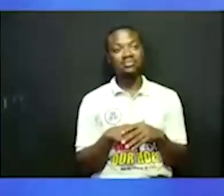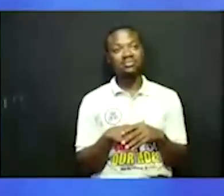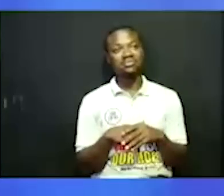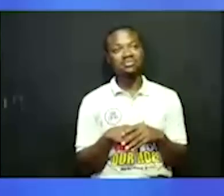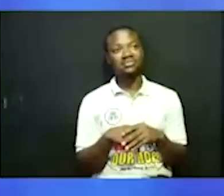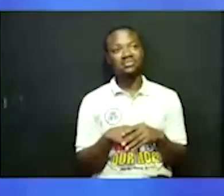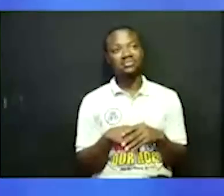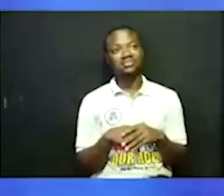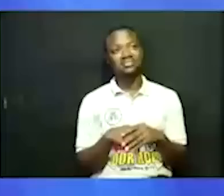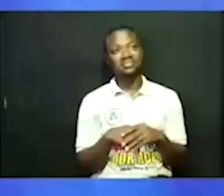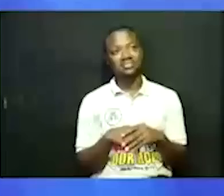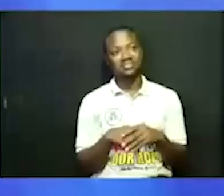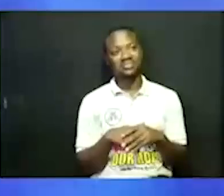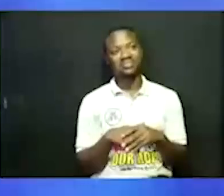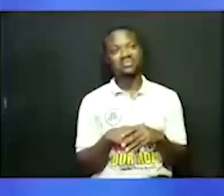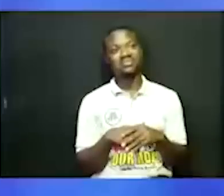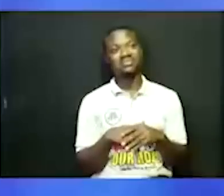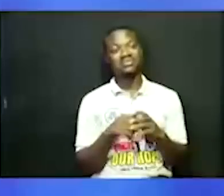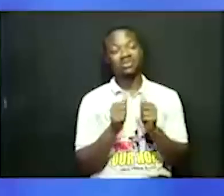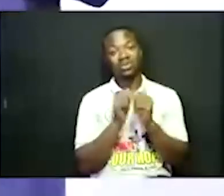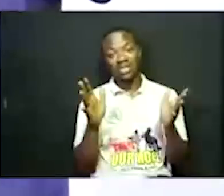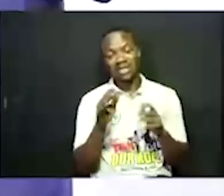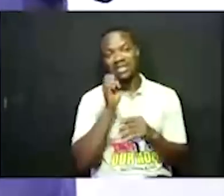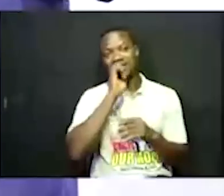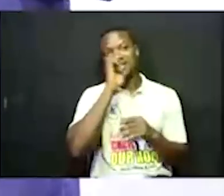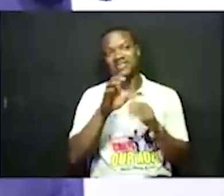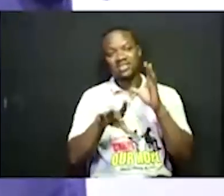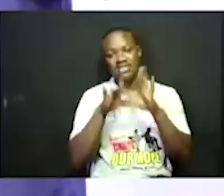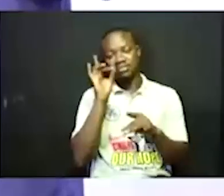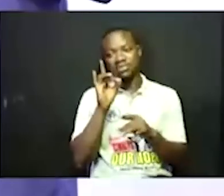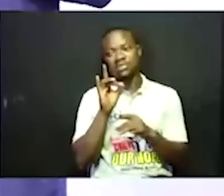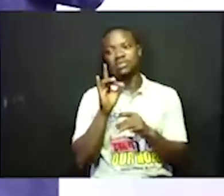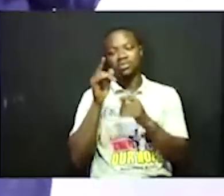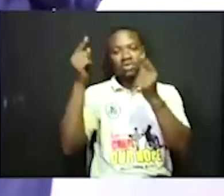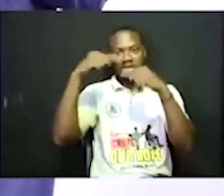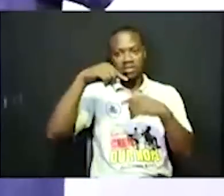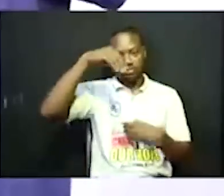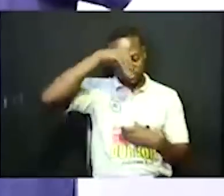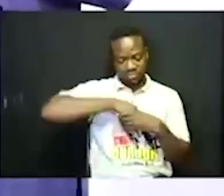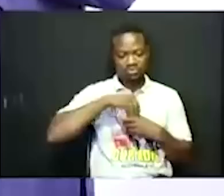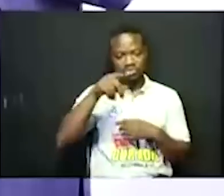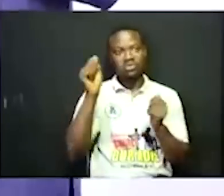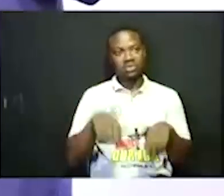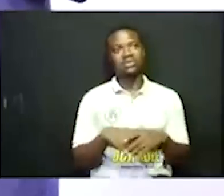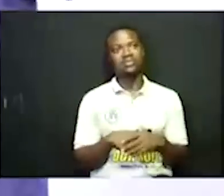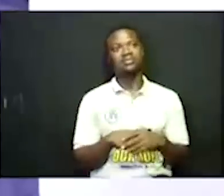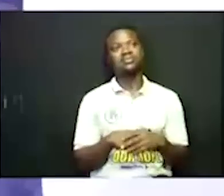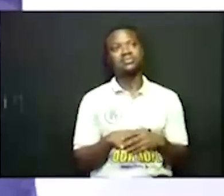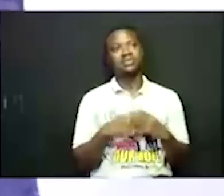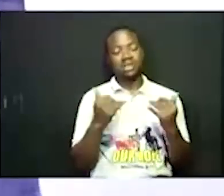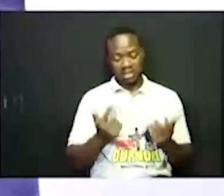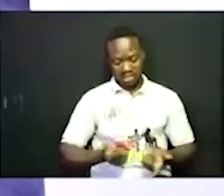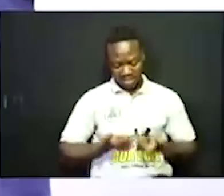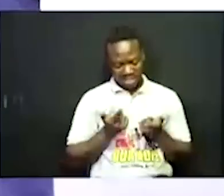an evil spirit from God will enter you. And this are money free and coupon chain. Bet me a bow. Let's take life